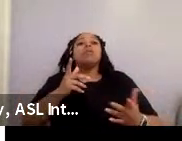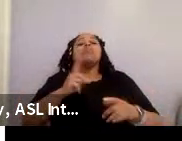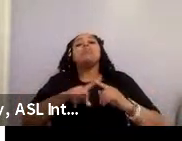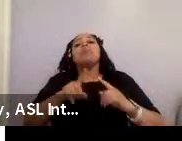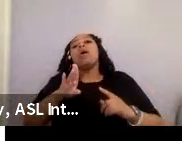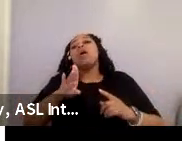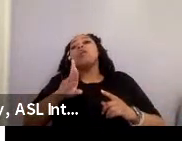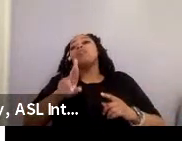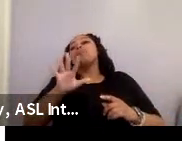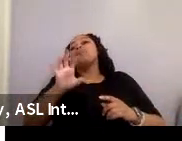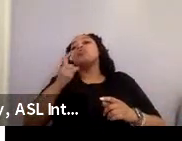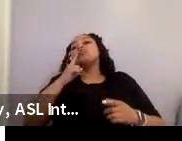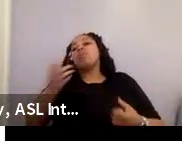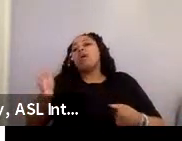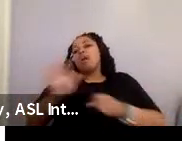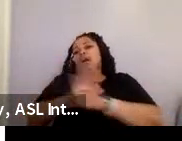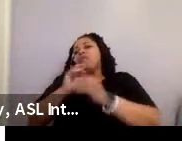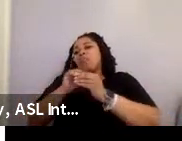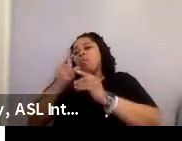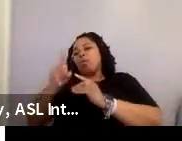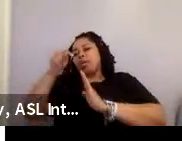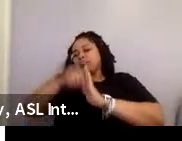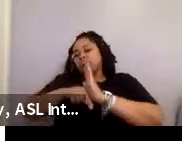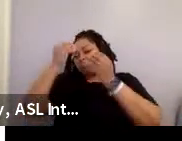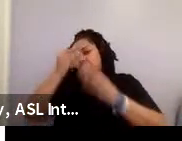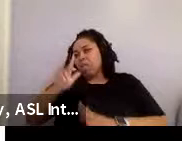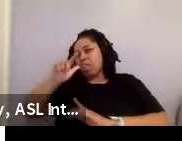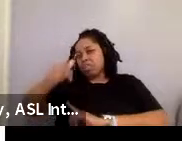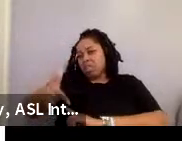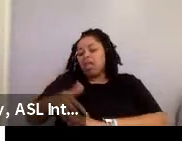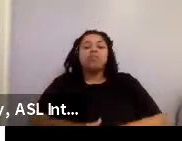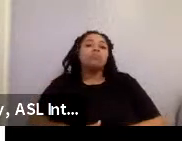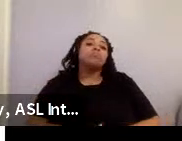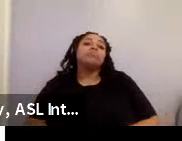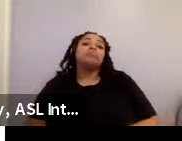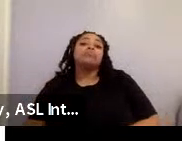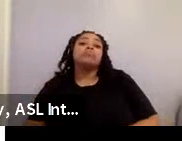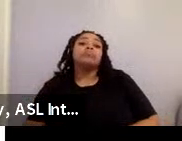software requirements later. Next slide.